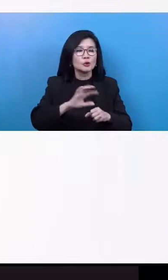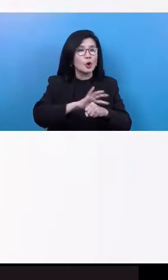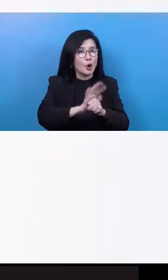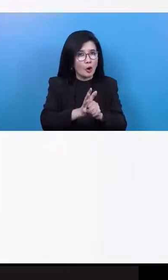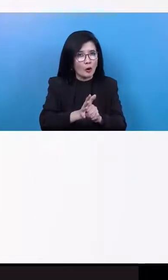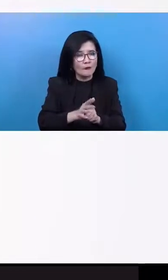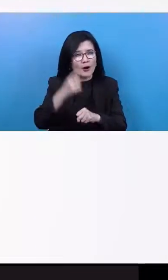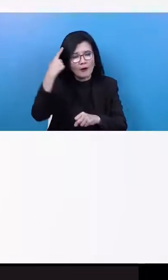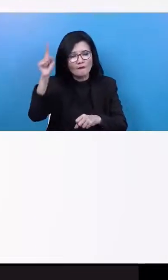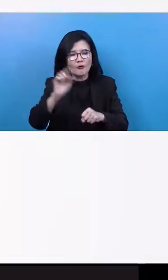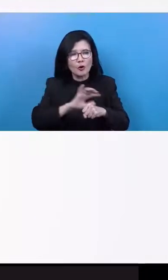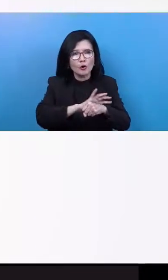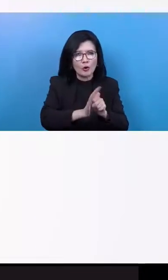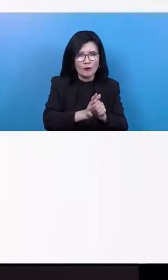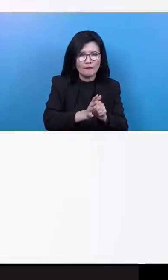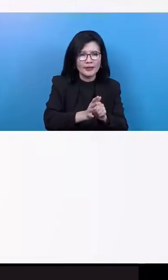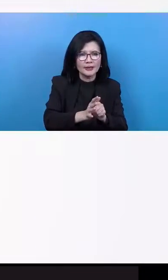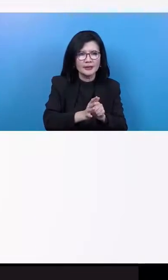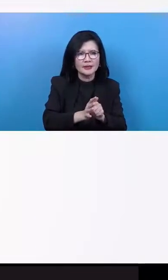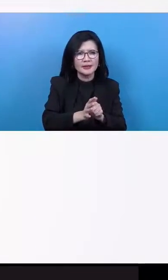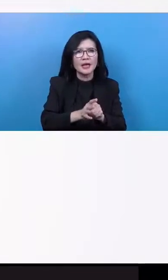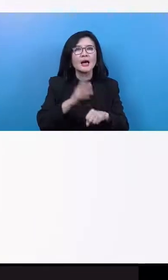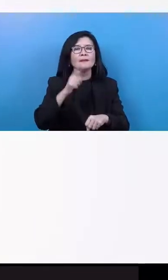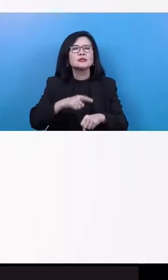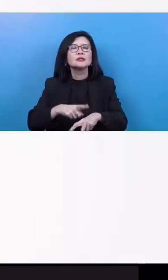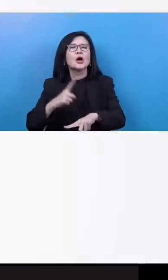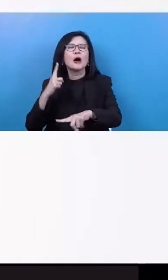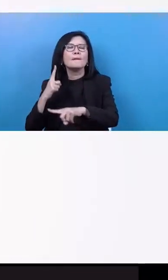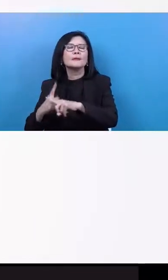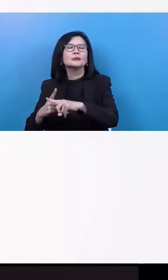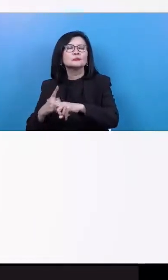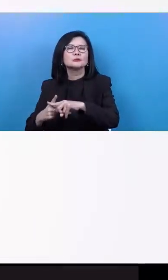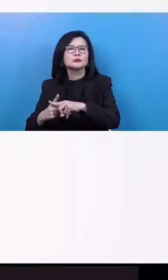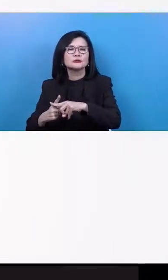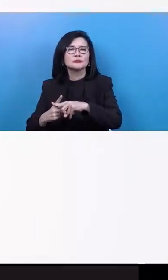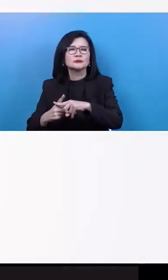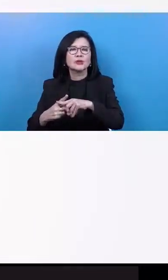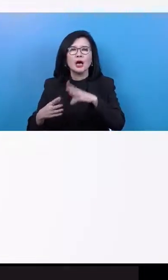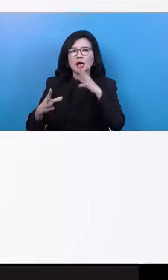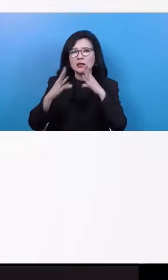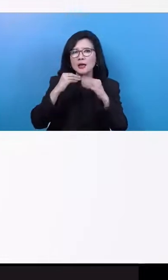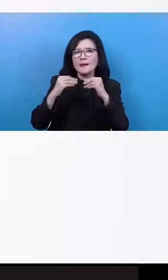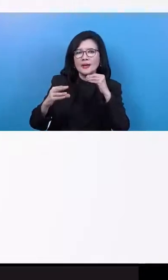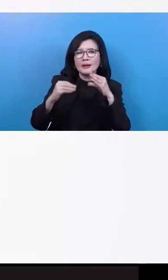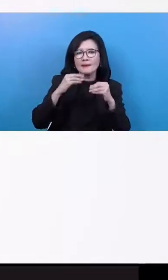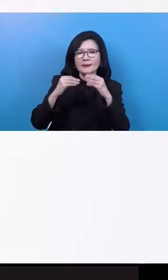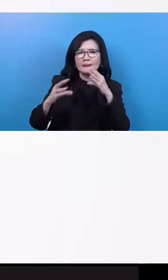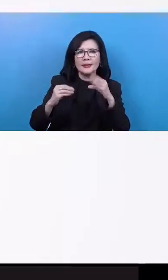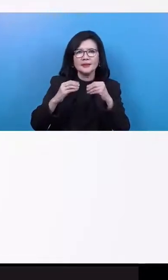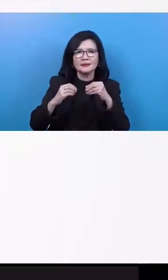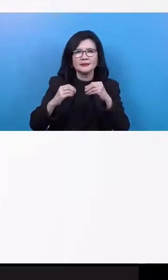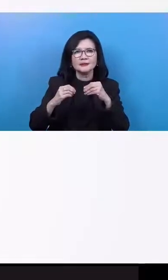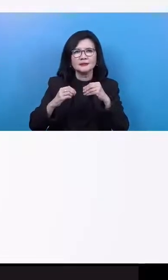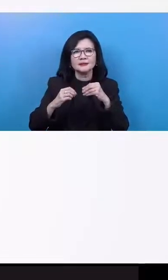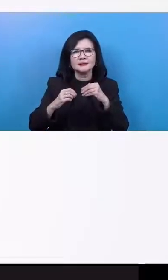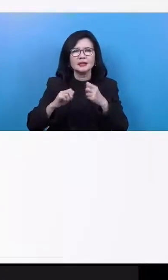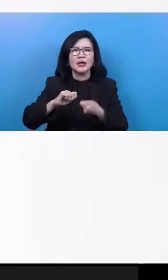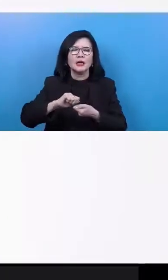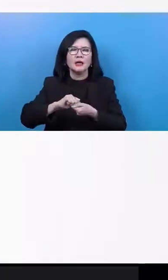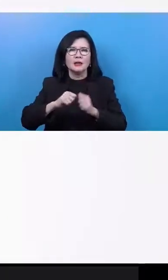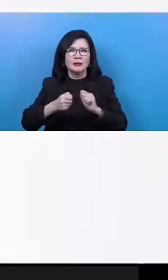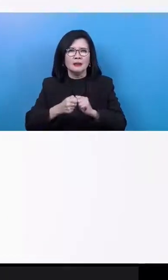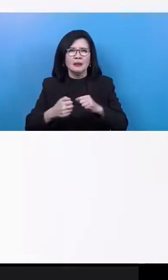to address the socio-economic aspects by providing food aid, if you will,